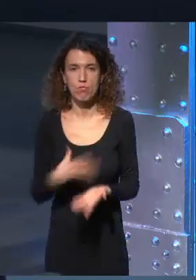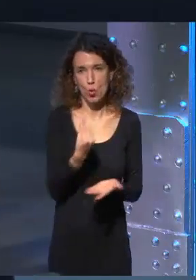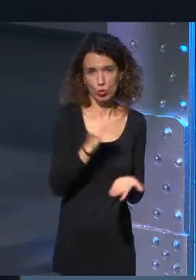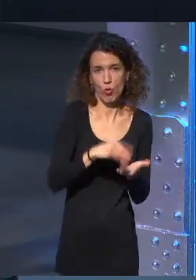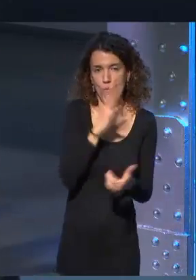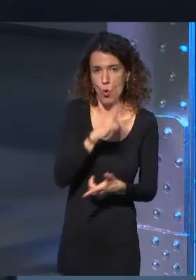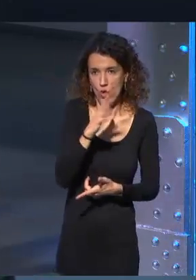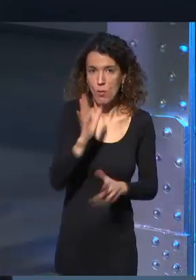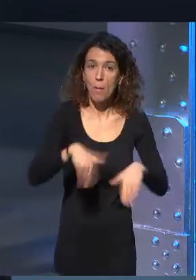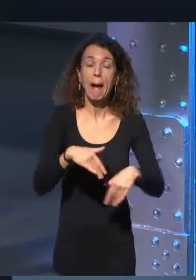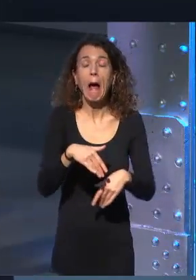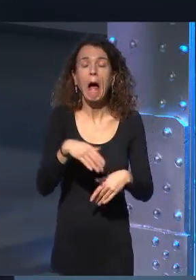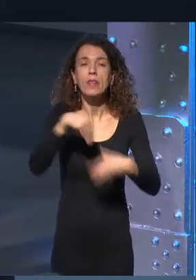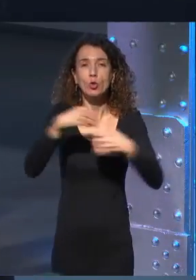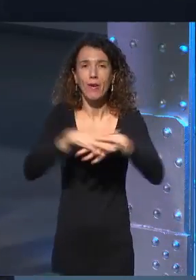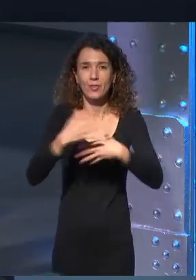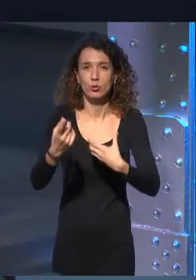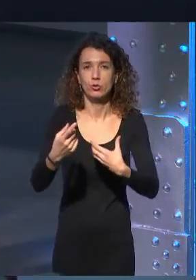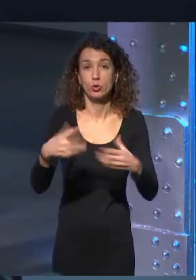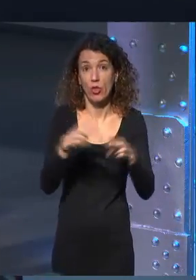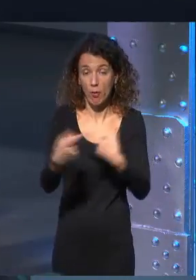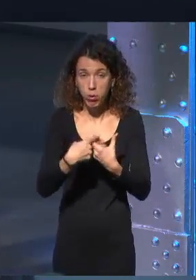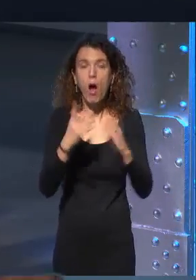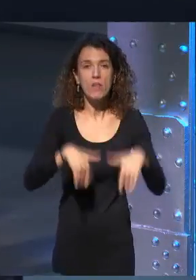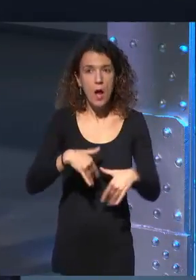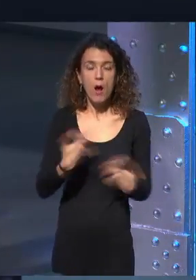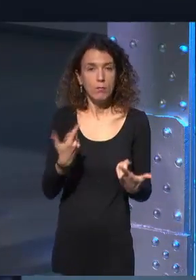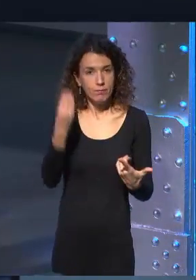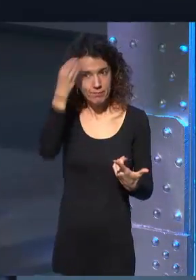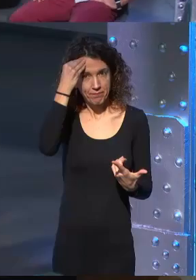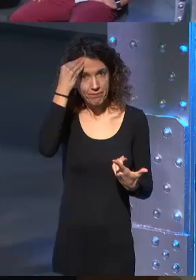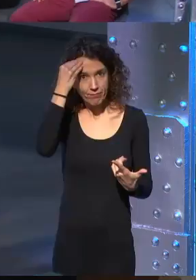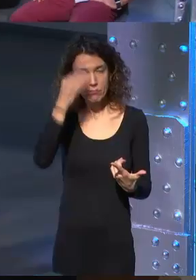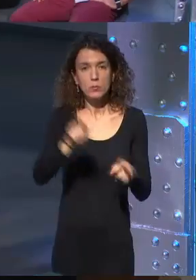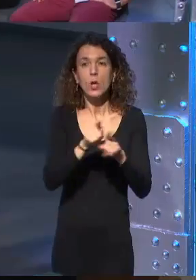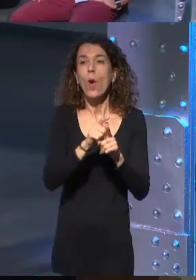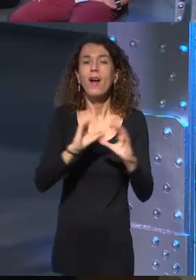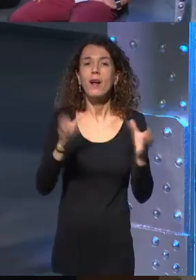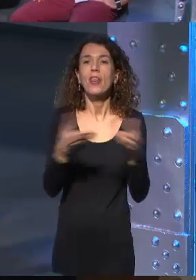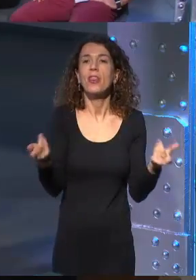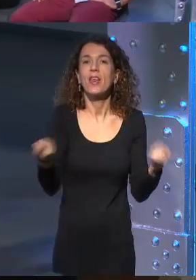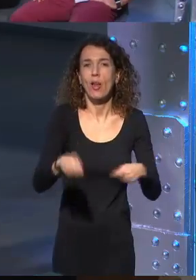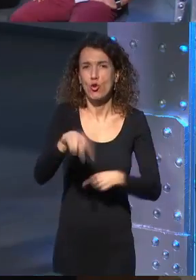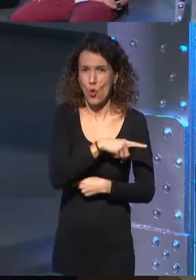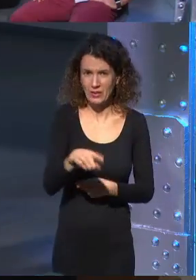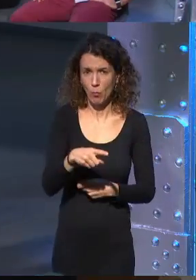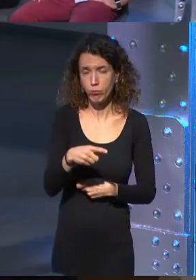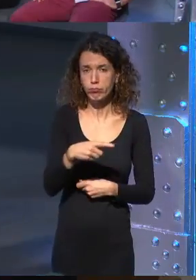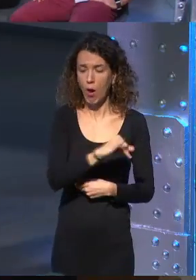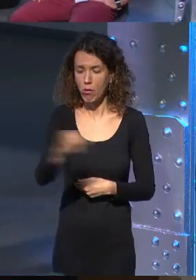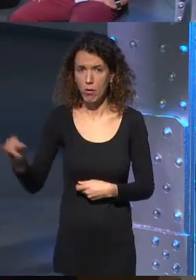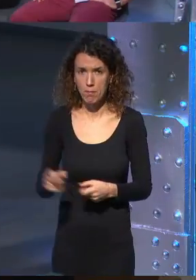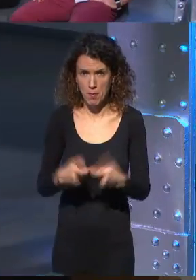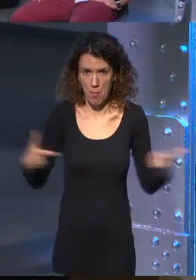whoever's friend. I mean, there are many reasons to put people into your network, and they don't realize that these people get out of